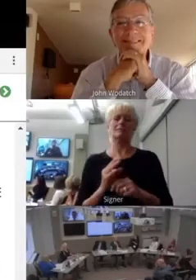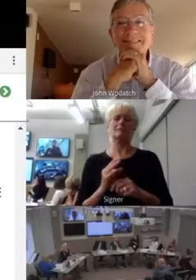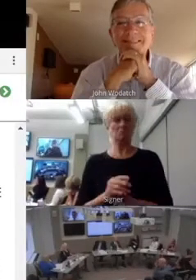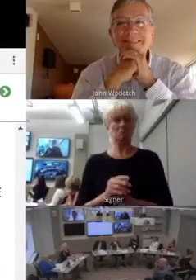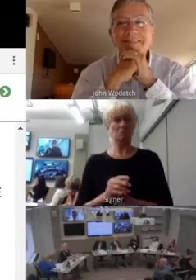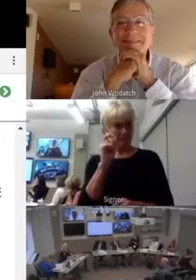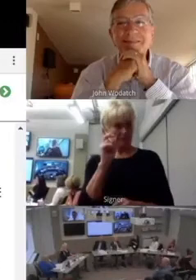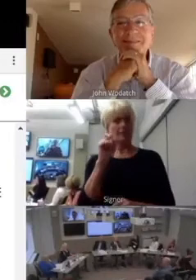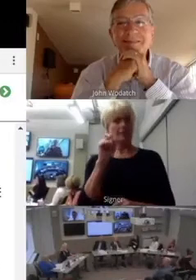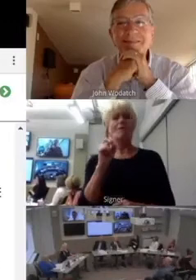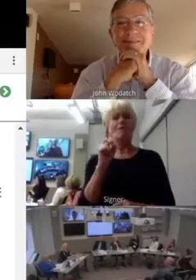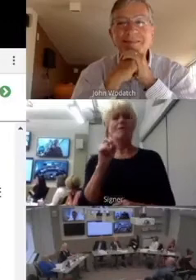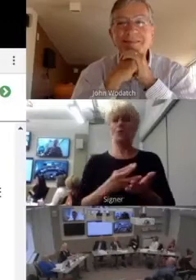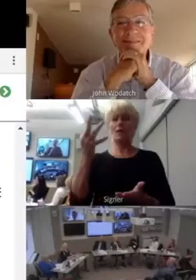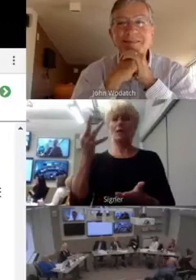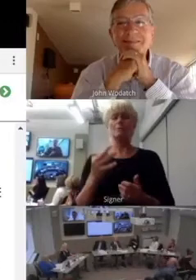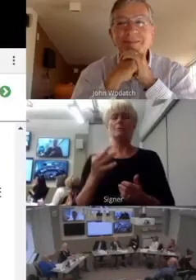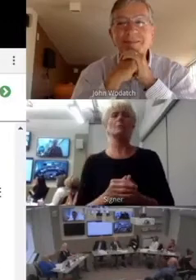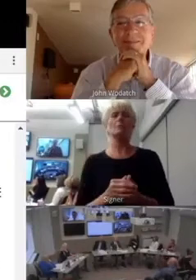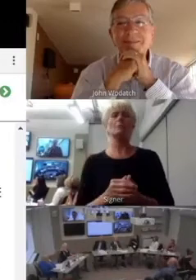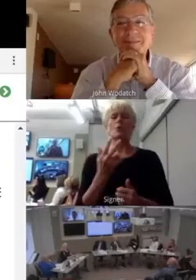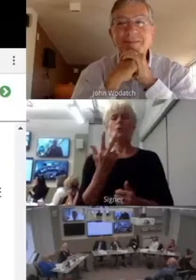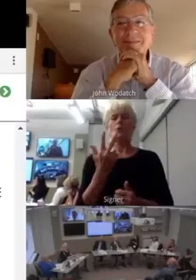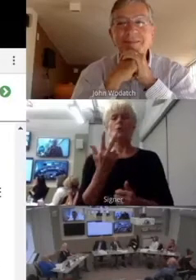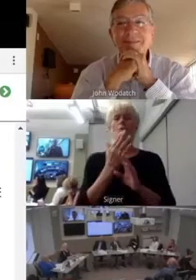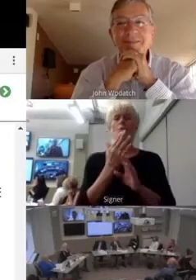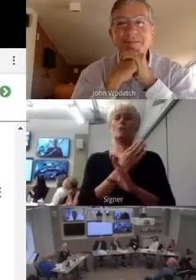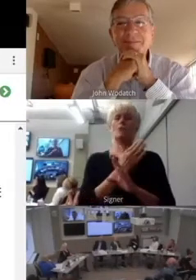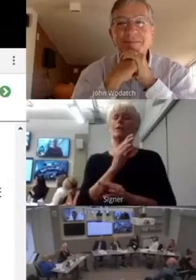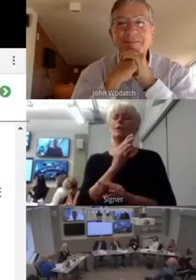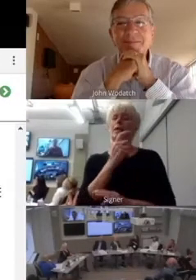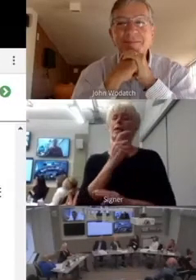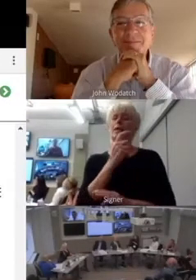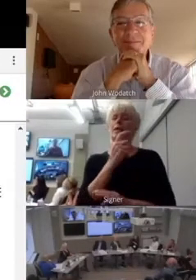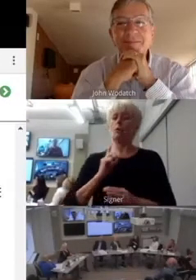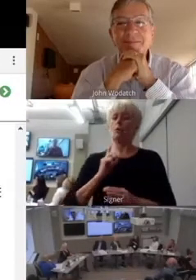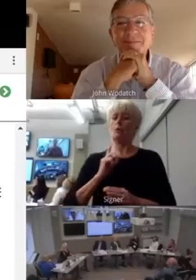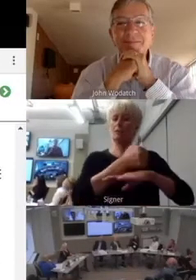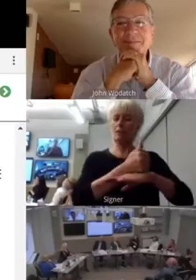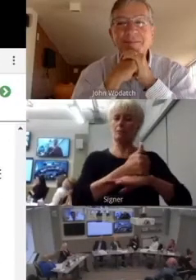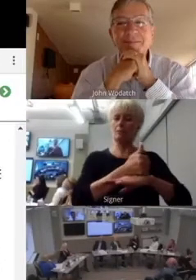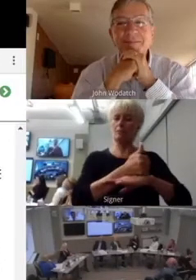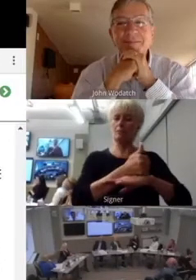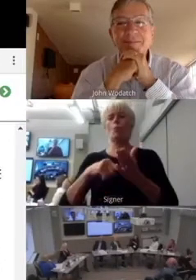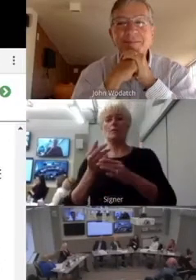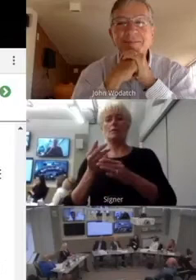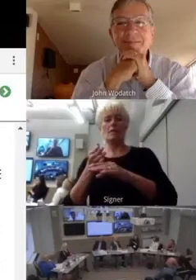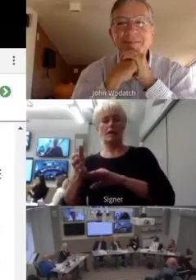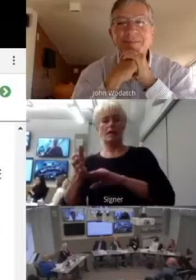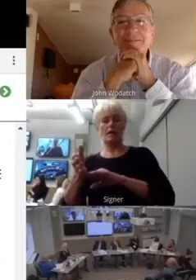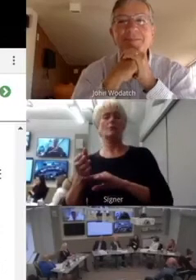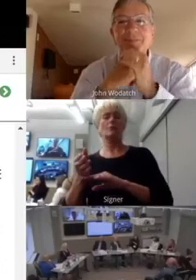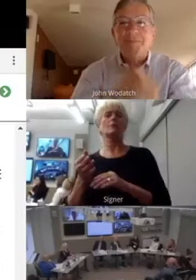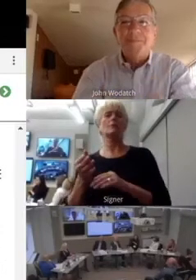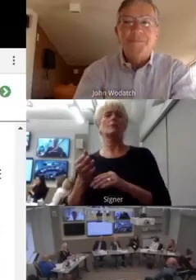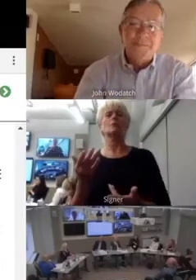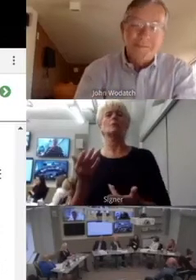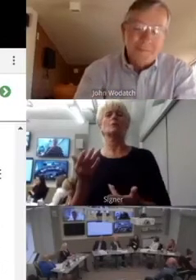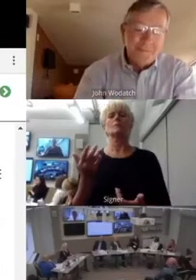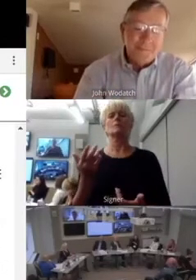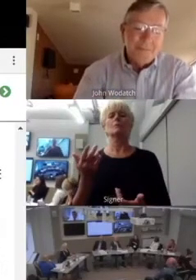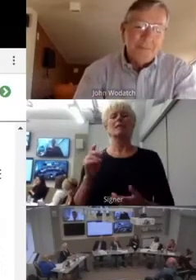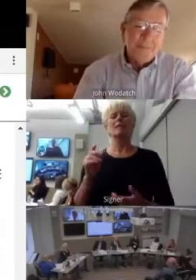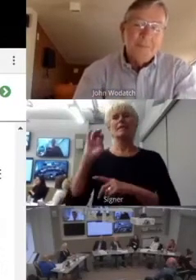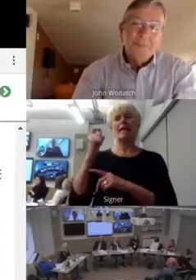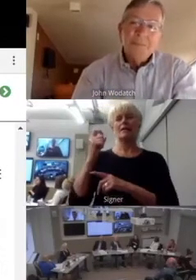was established, and then once thereafter. The executive order makes it a little bit harder to complete rules in